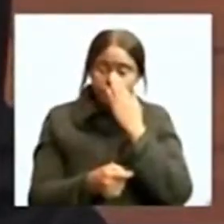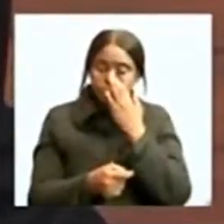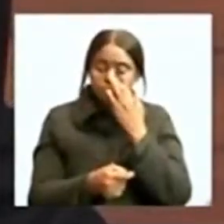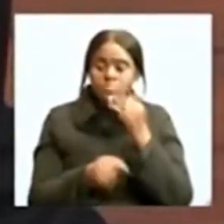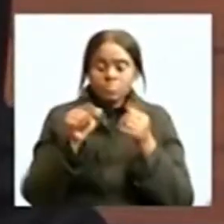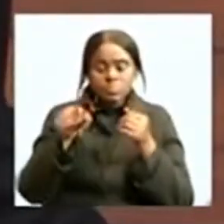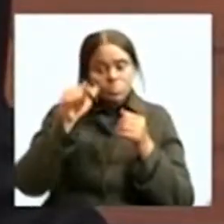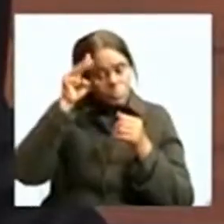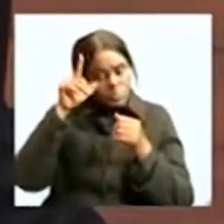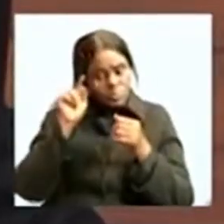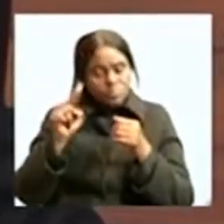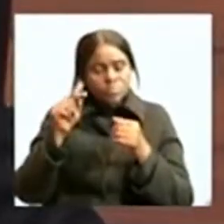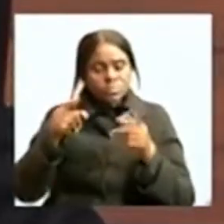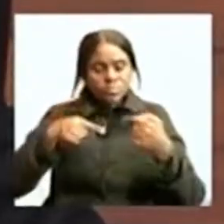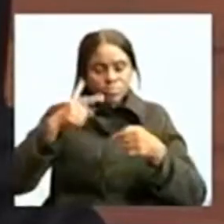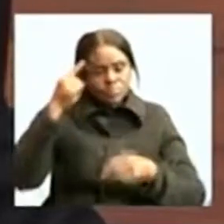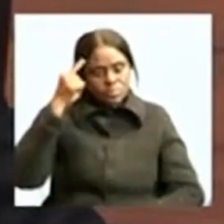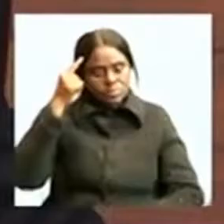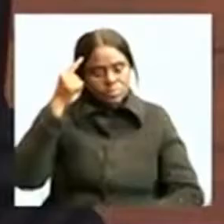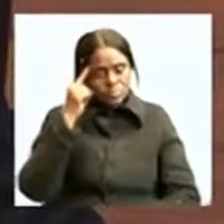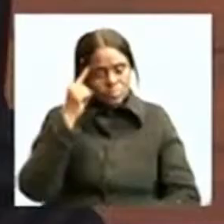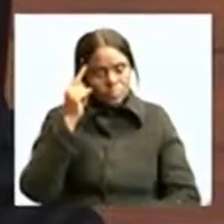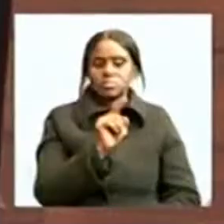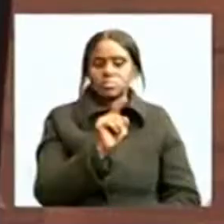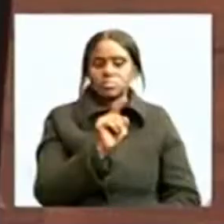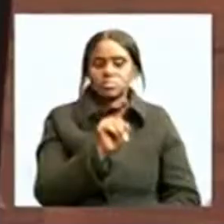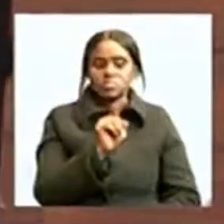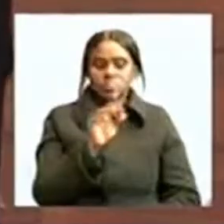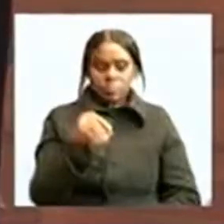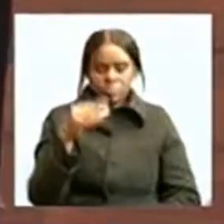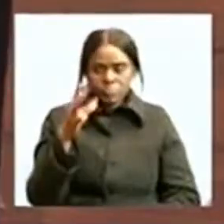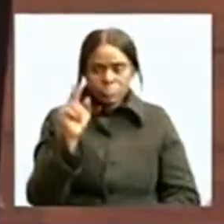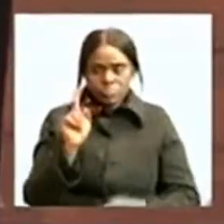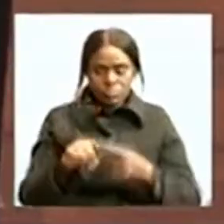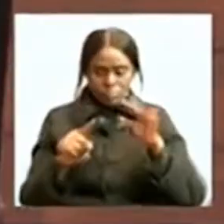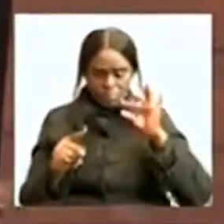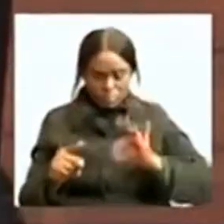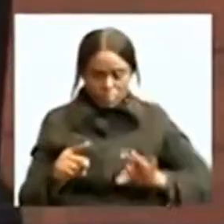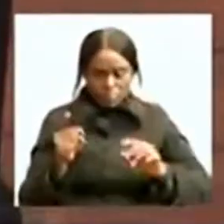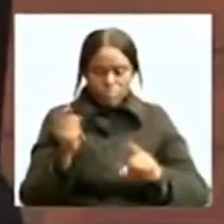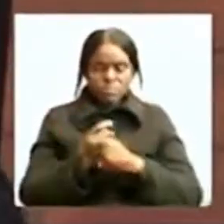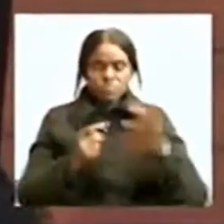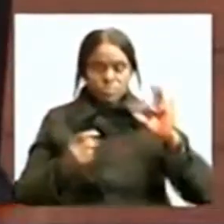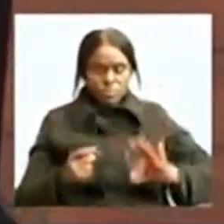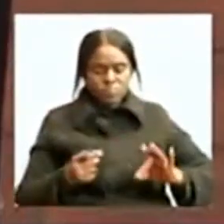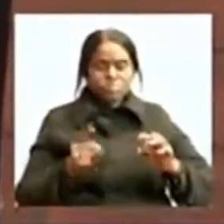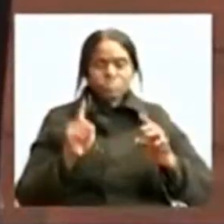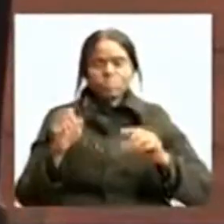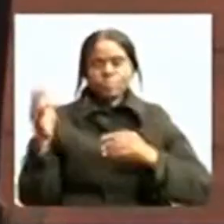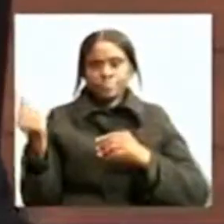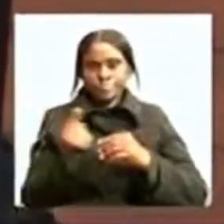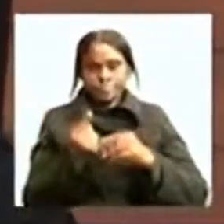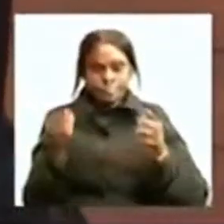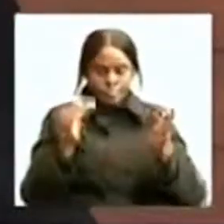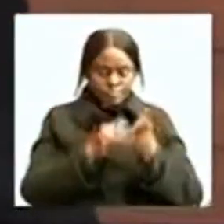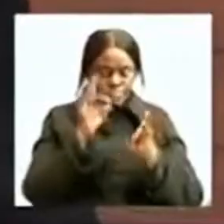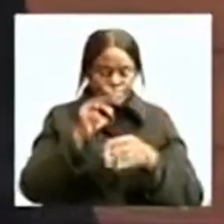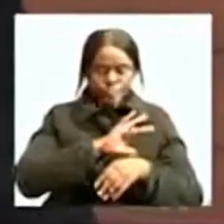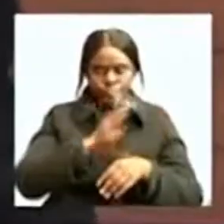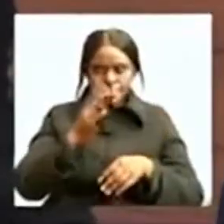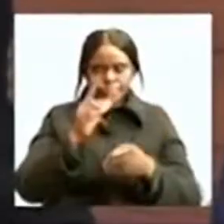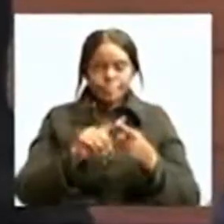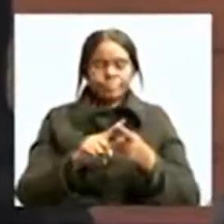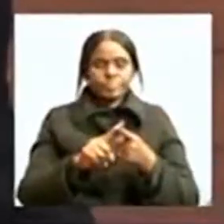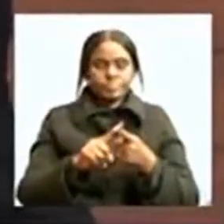the ministry, from local government. It will give it to the beneficiaries. From the beneficiary, it will come. Again, it will go back to